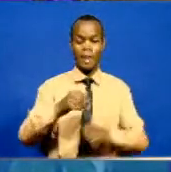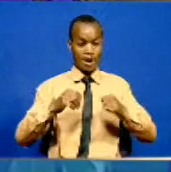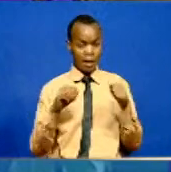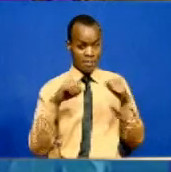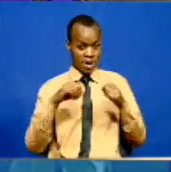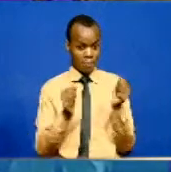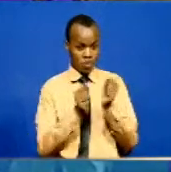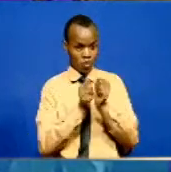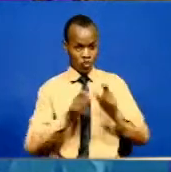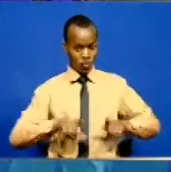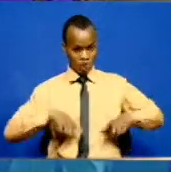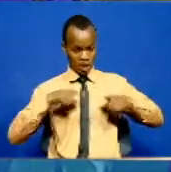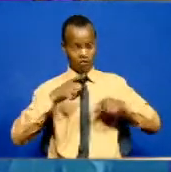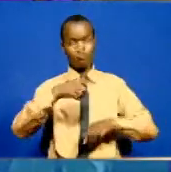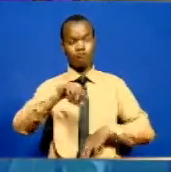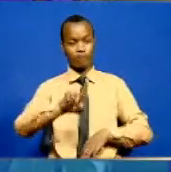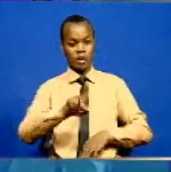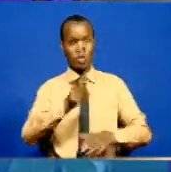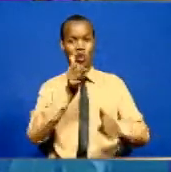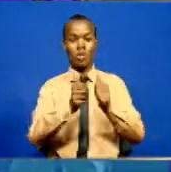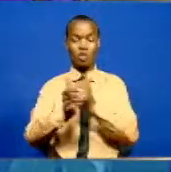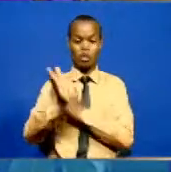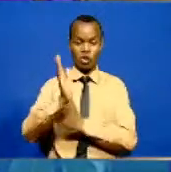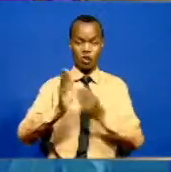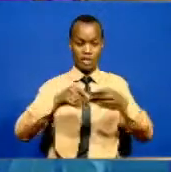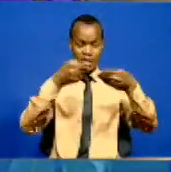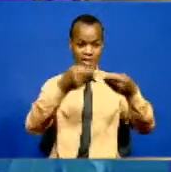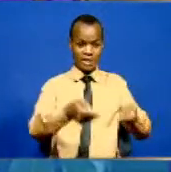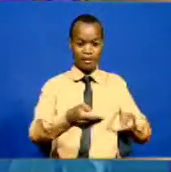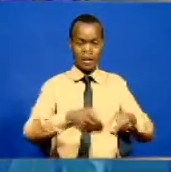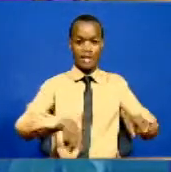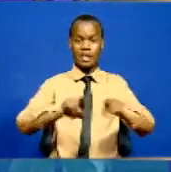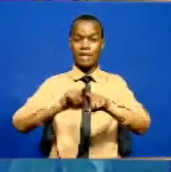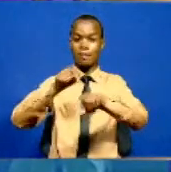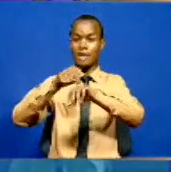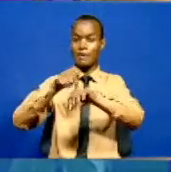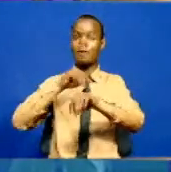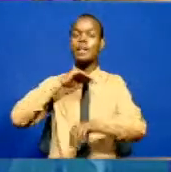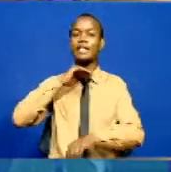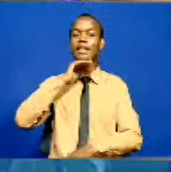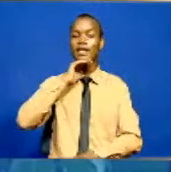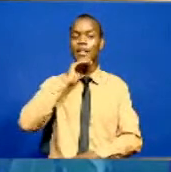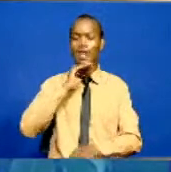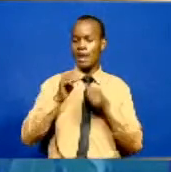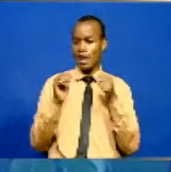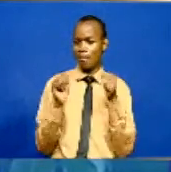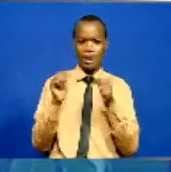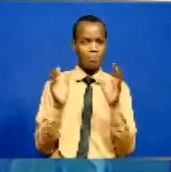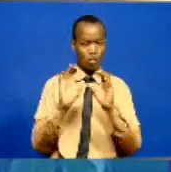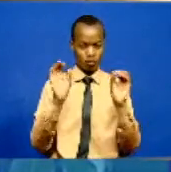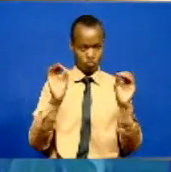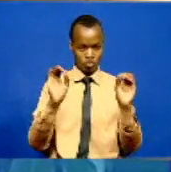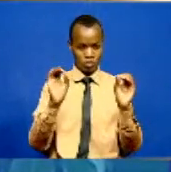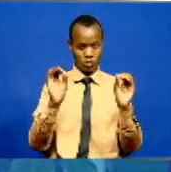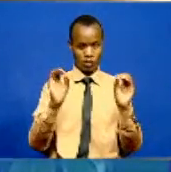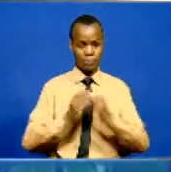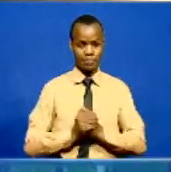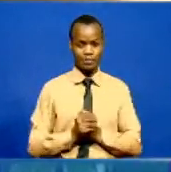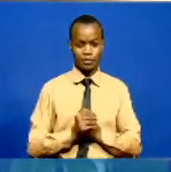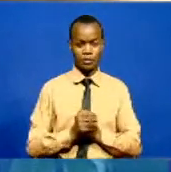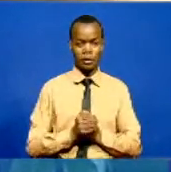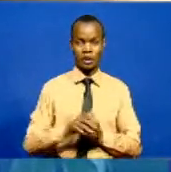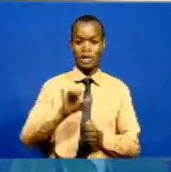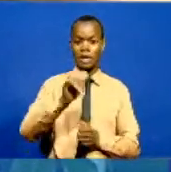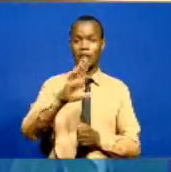life, which comes from one master. And the time of death came, he was not displeased. He says